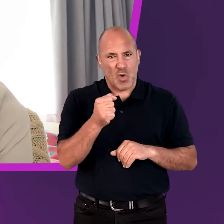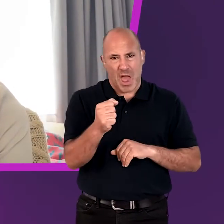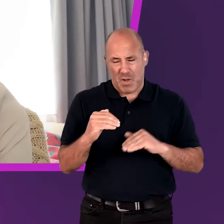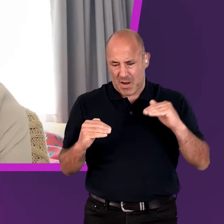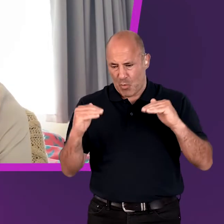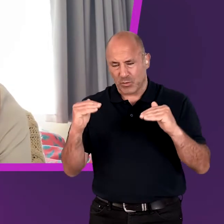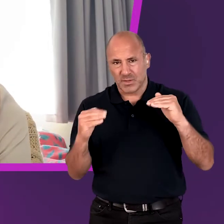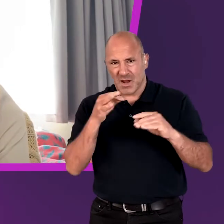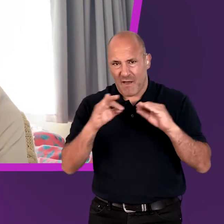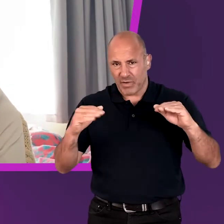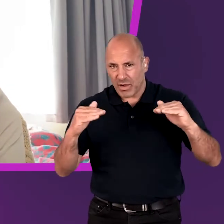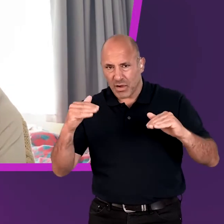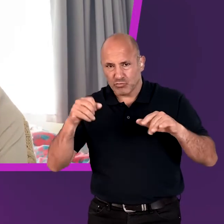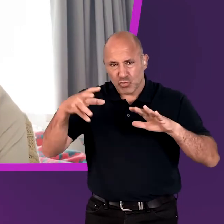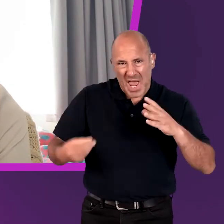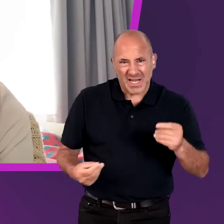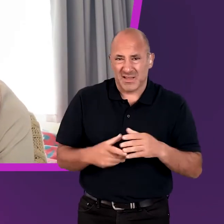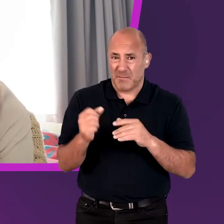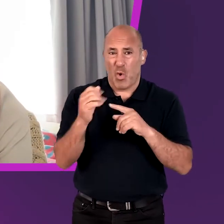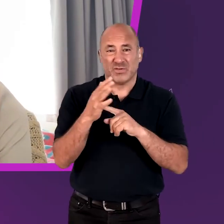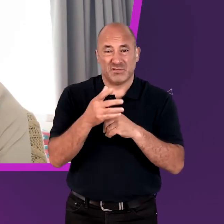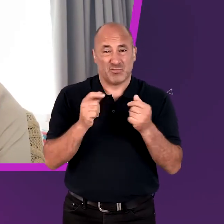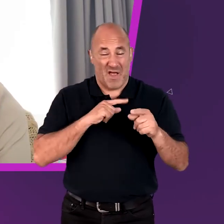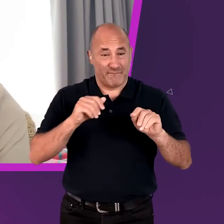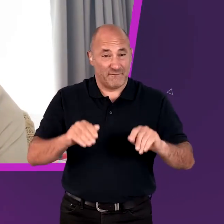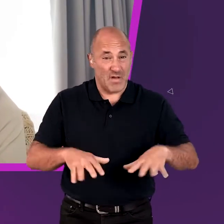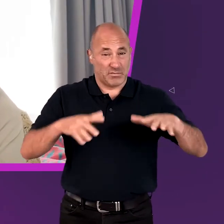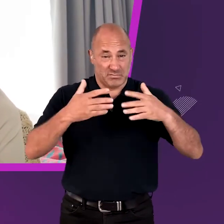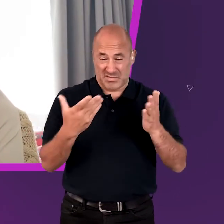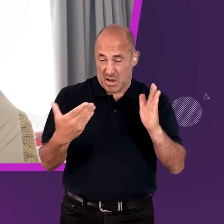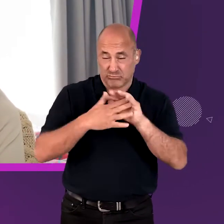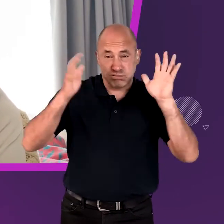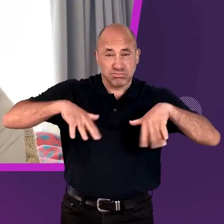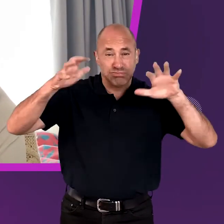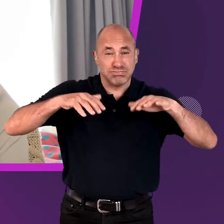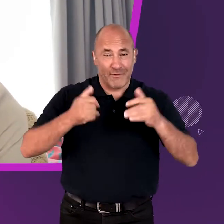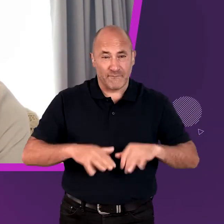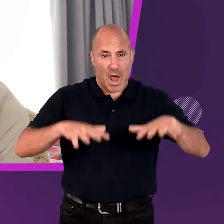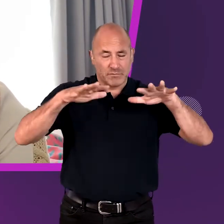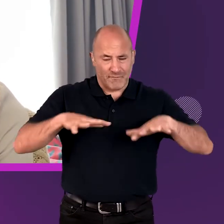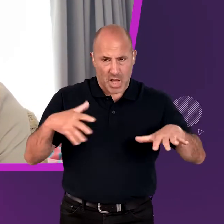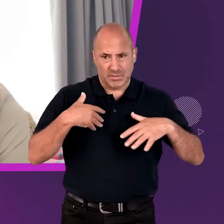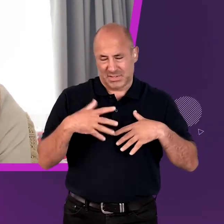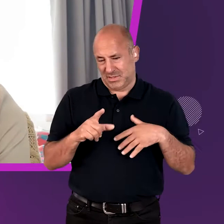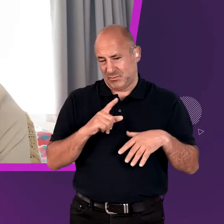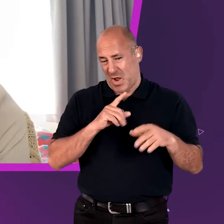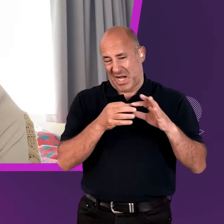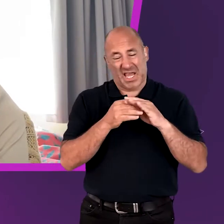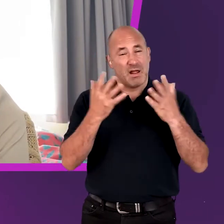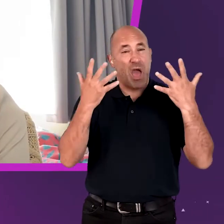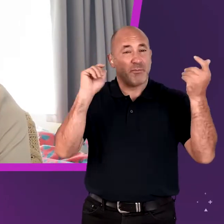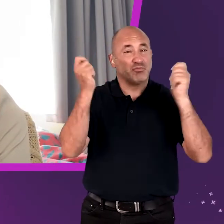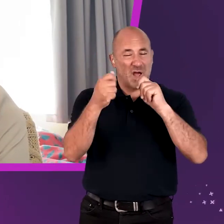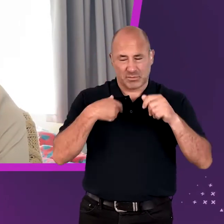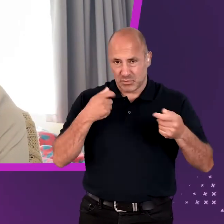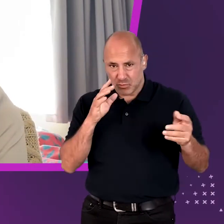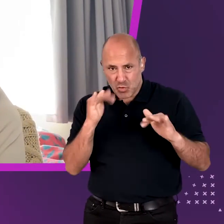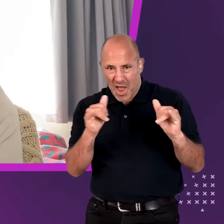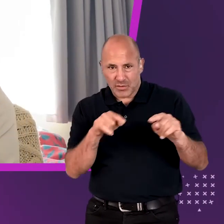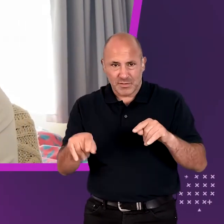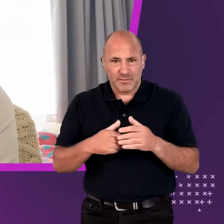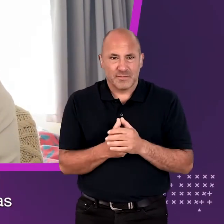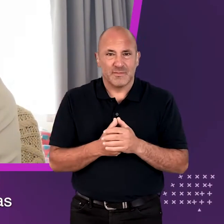measure water levels in the drains next to the railway. This is really important to manage flooding from all the extra rainfall happening with climate